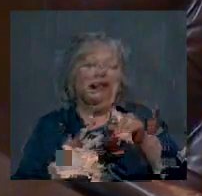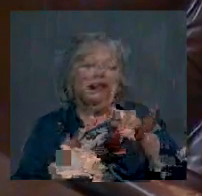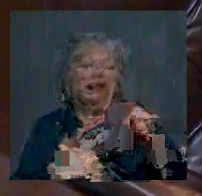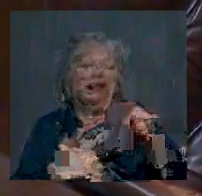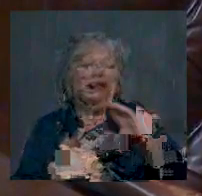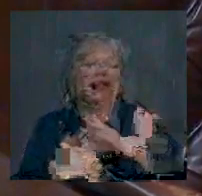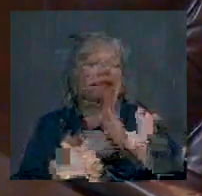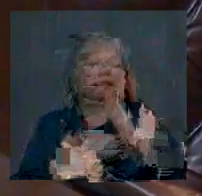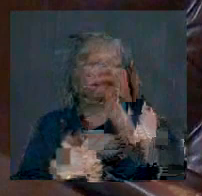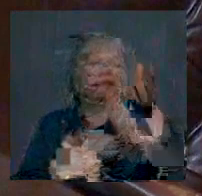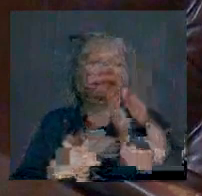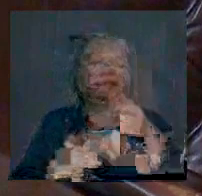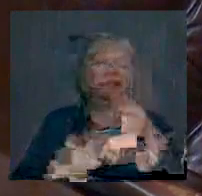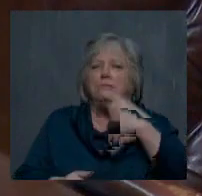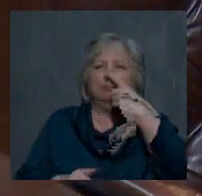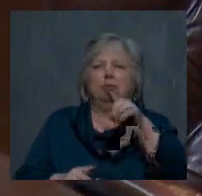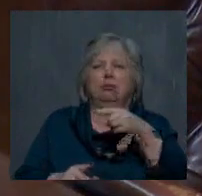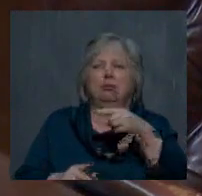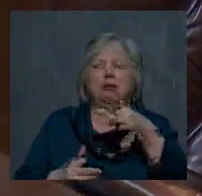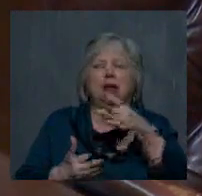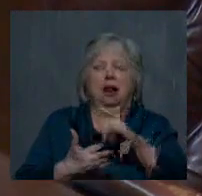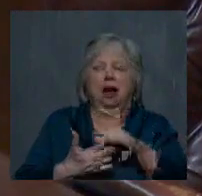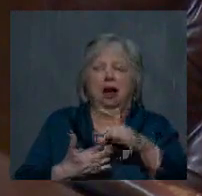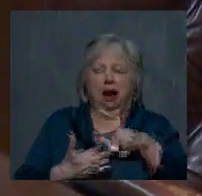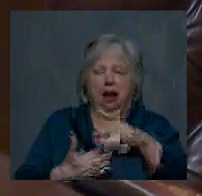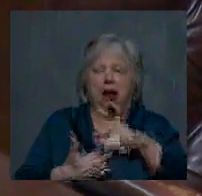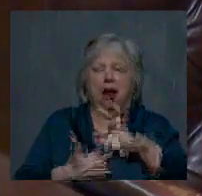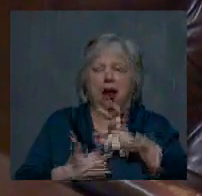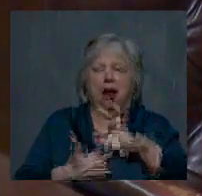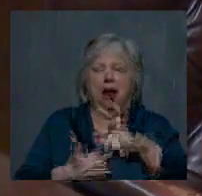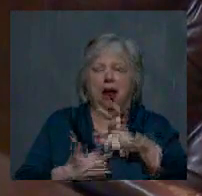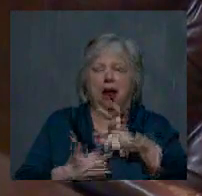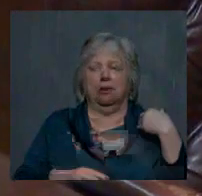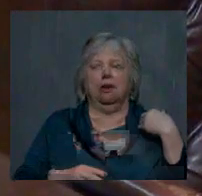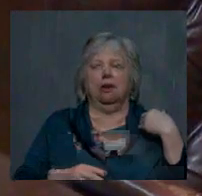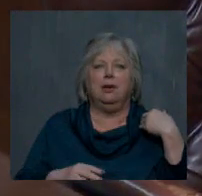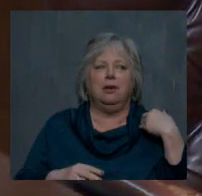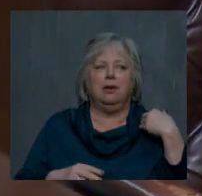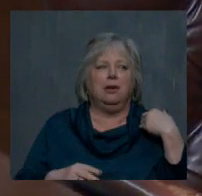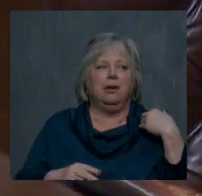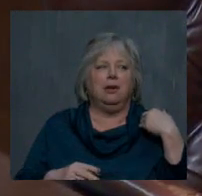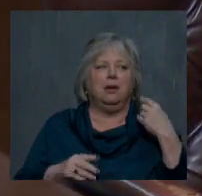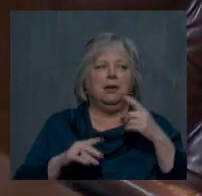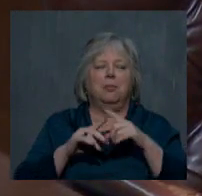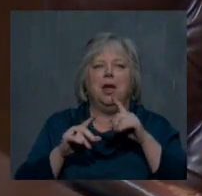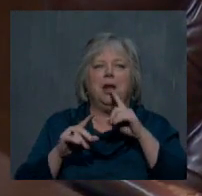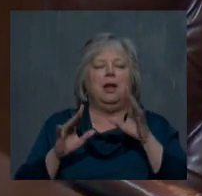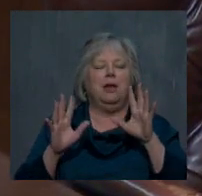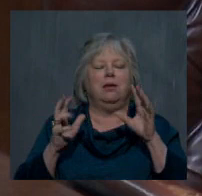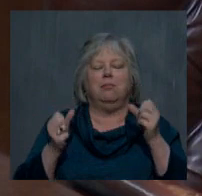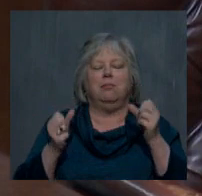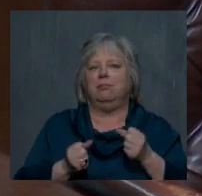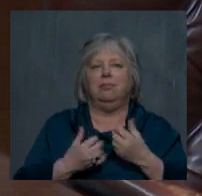And I don't mind, but it is